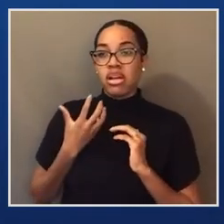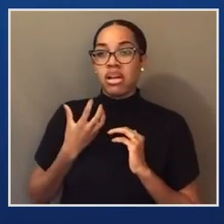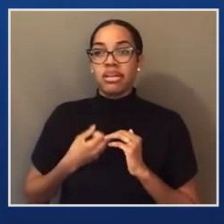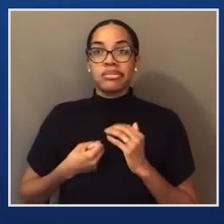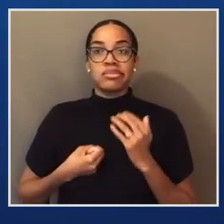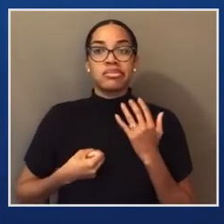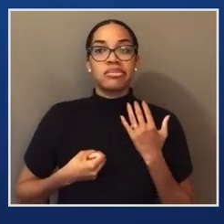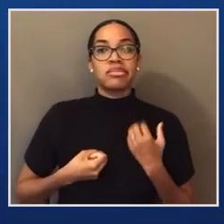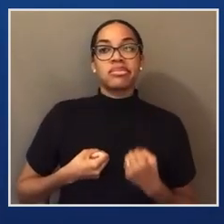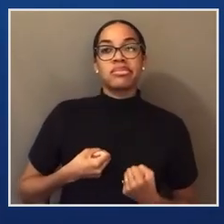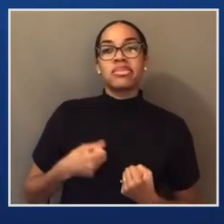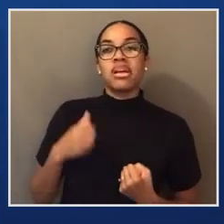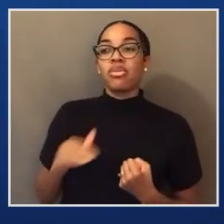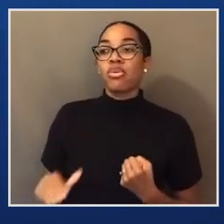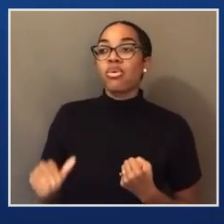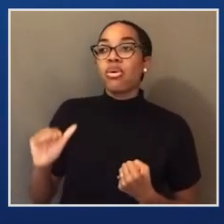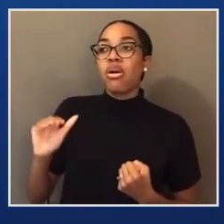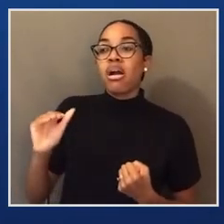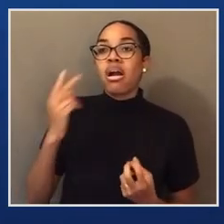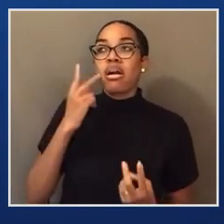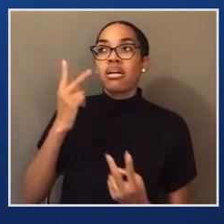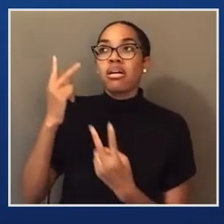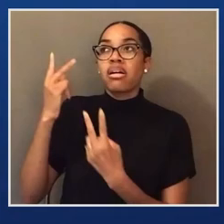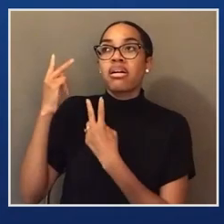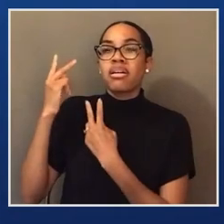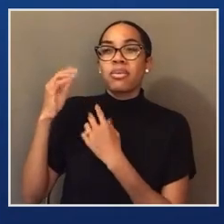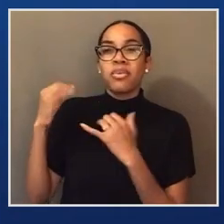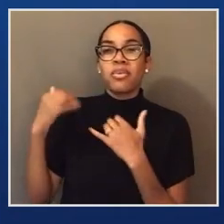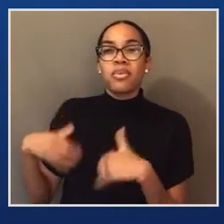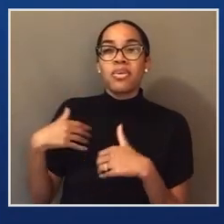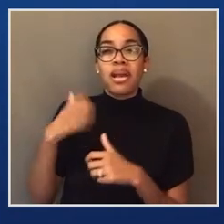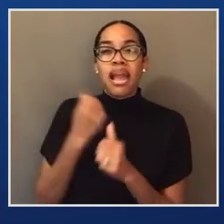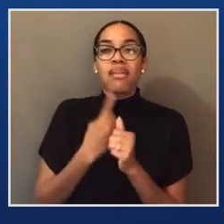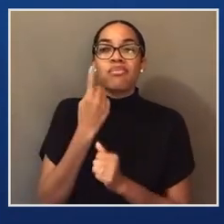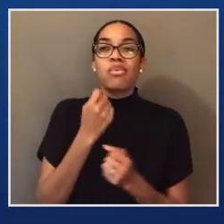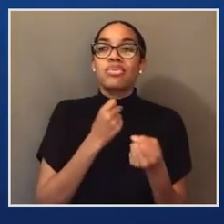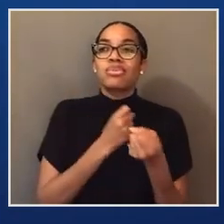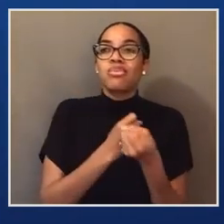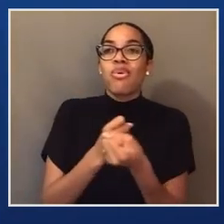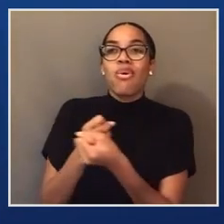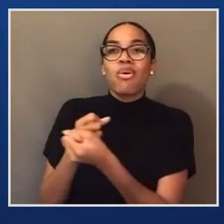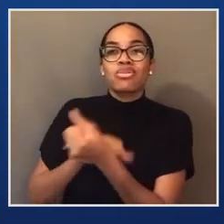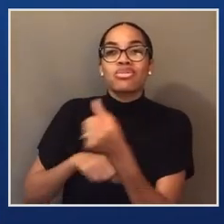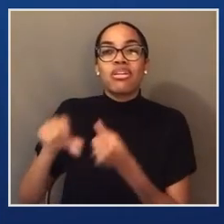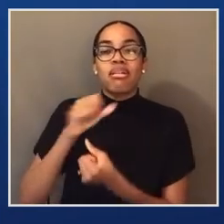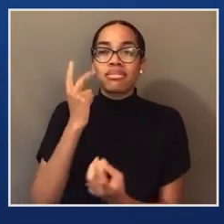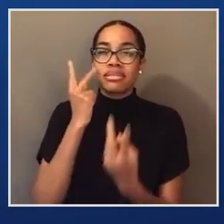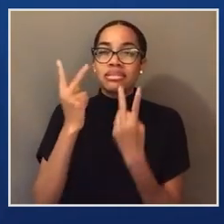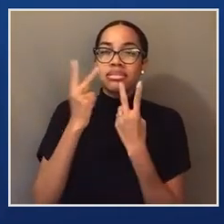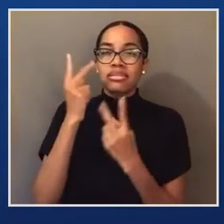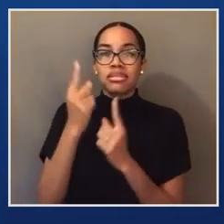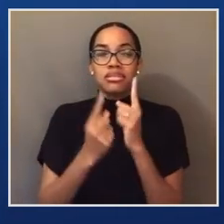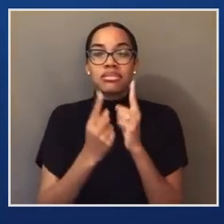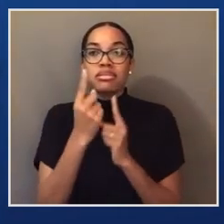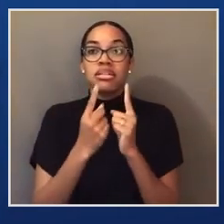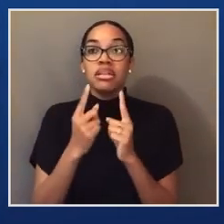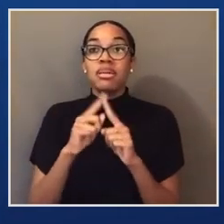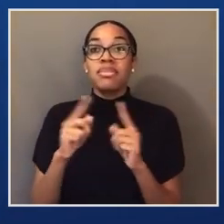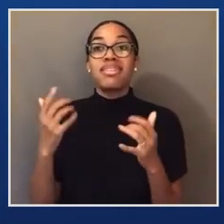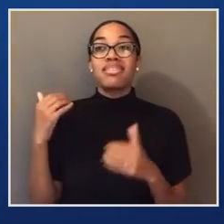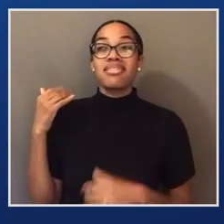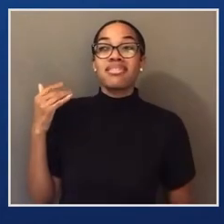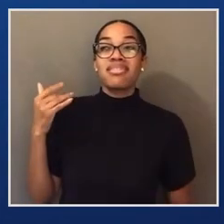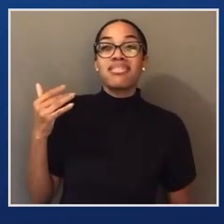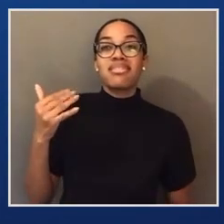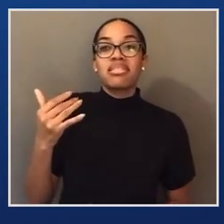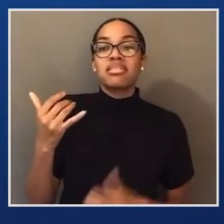raise a child, need a village. I think we all wanna be a little Instagram famous. Deep down inside, nobody really wanna be nameless. Afraid of